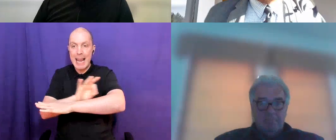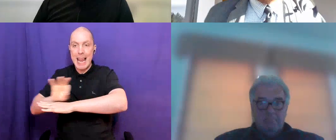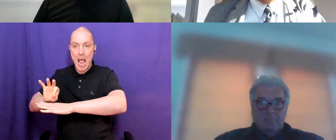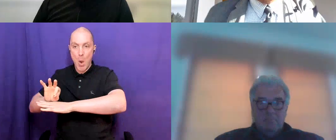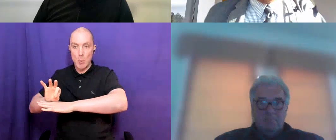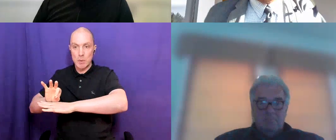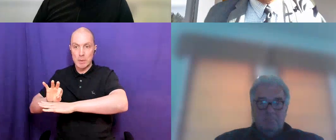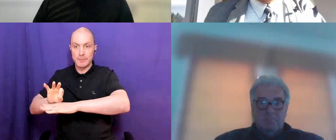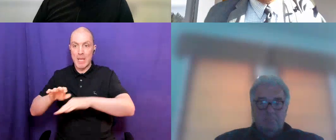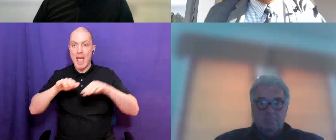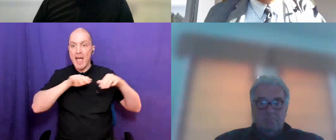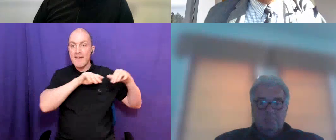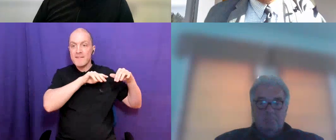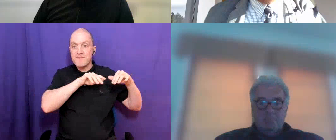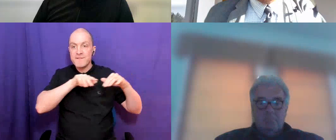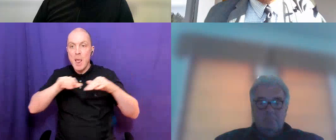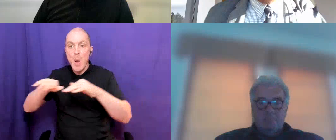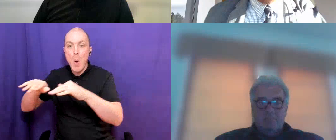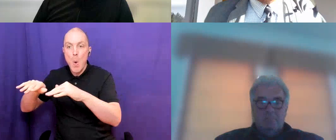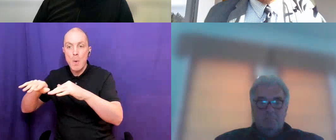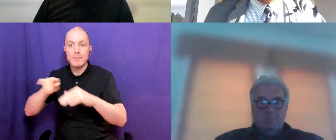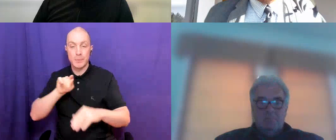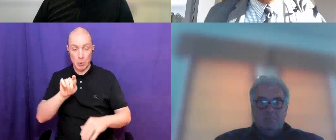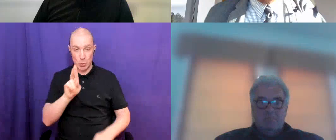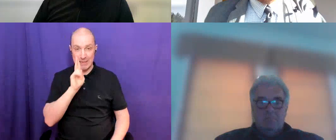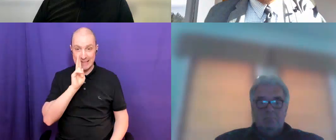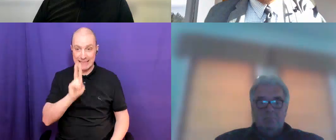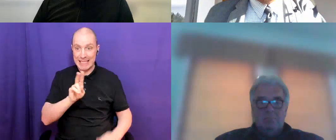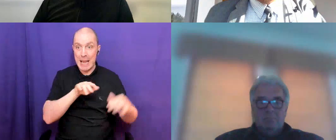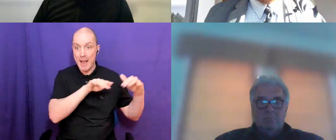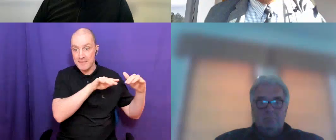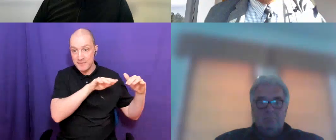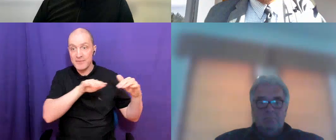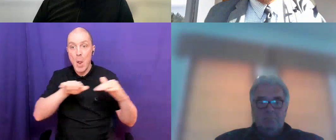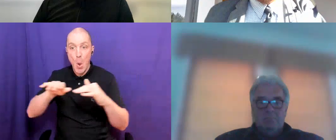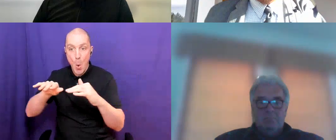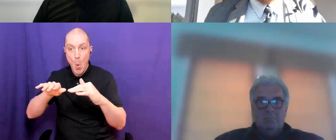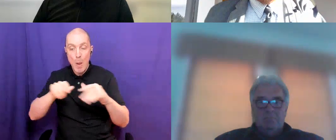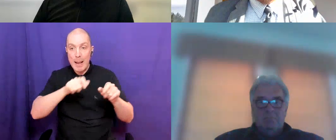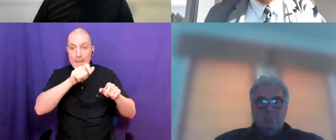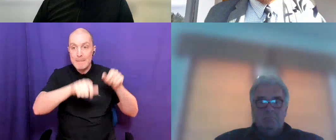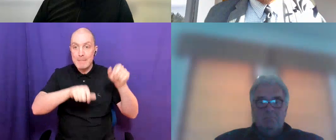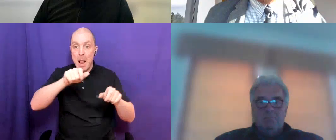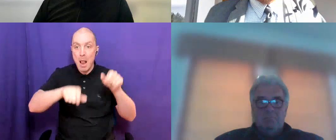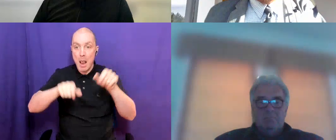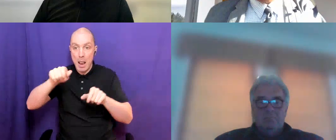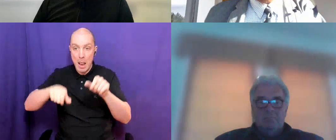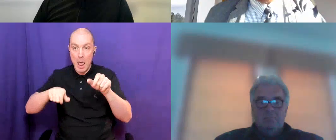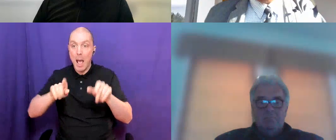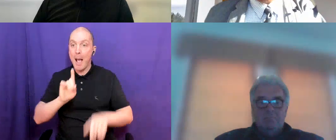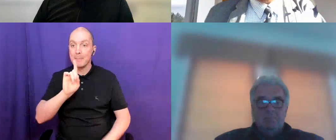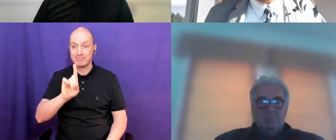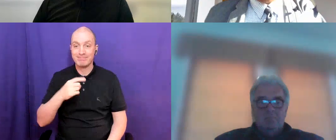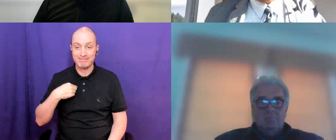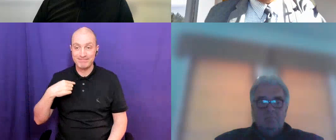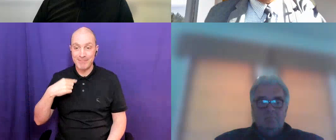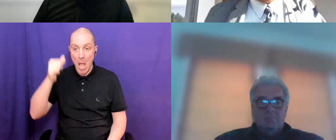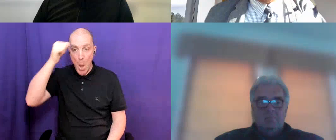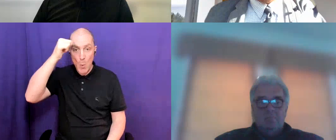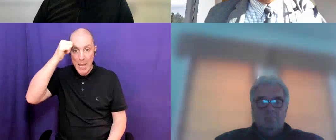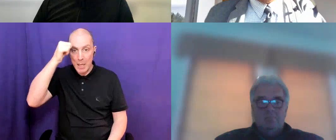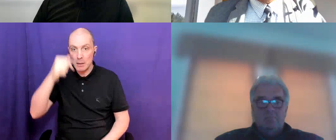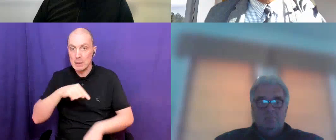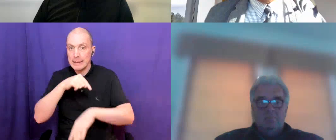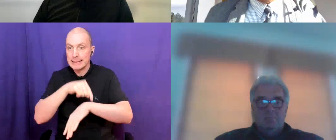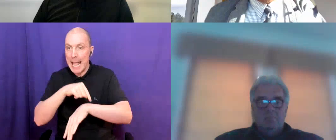the count pack, shows a kind of flow so that people will be moving around, etc. But I'm conscious that it could be a lengthy period